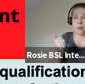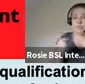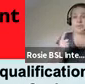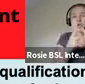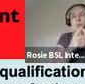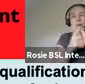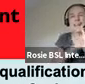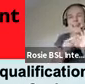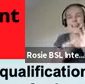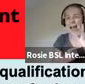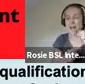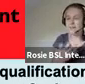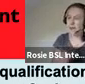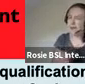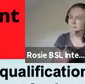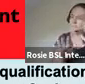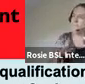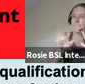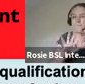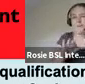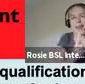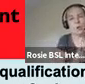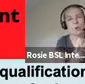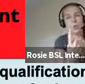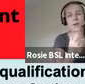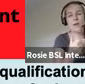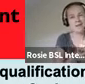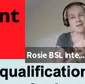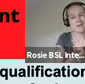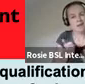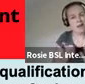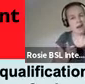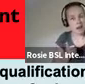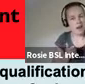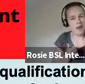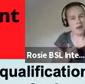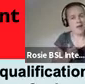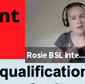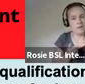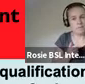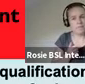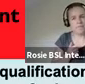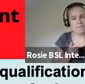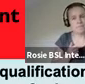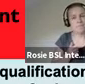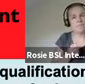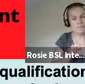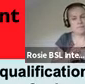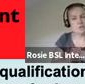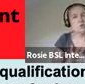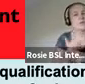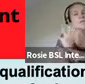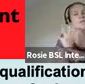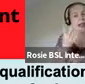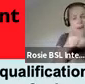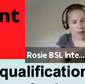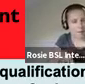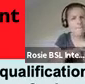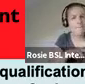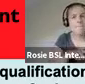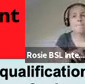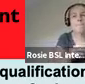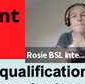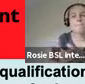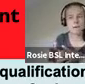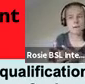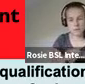kind of unique skill to really develop the resources that are